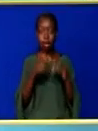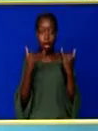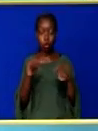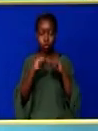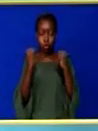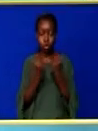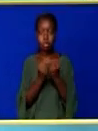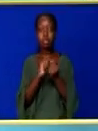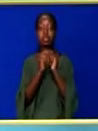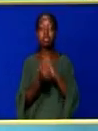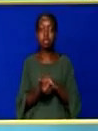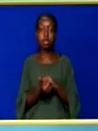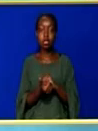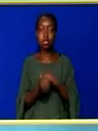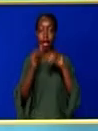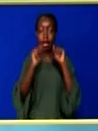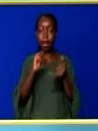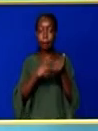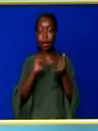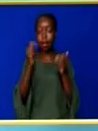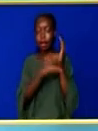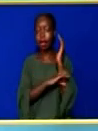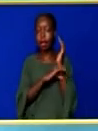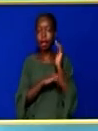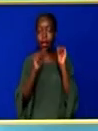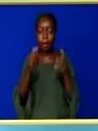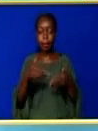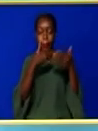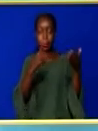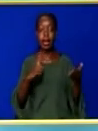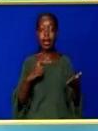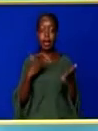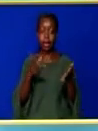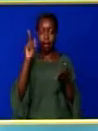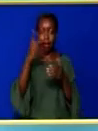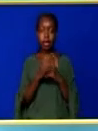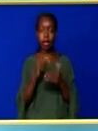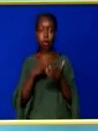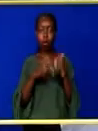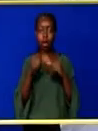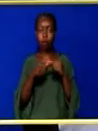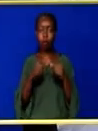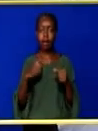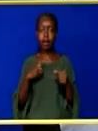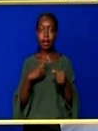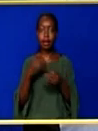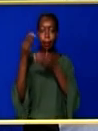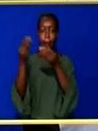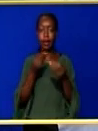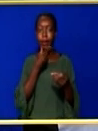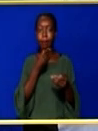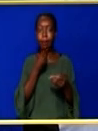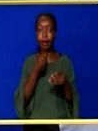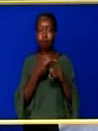even women... Yes, I can be married to another country. I can also bring a lady to Kenya. Yes. What about a lady in Kenya bringing a man? Will that